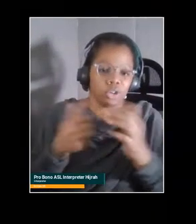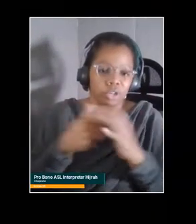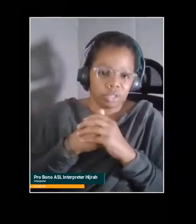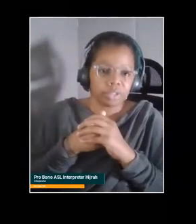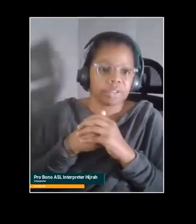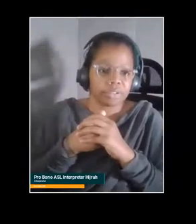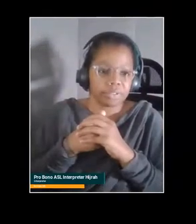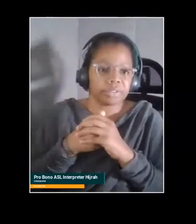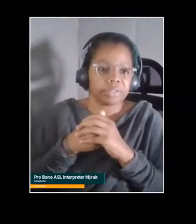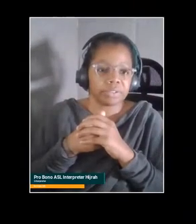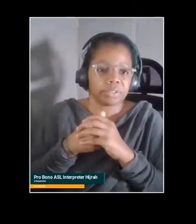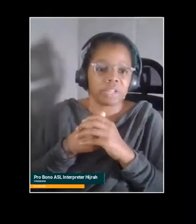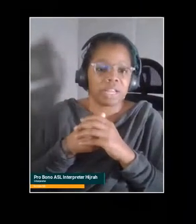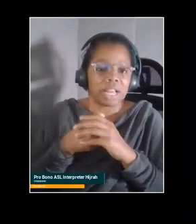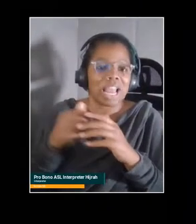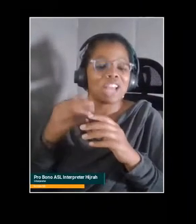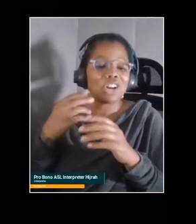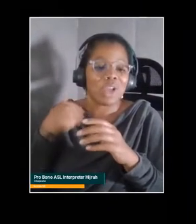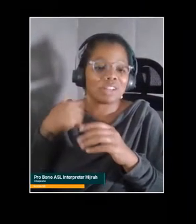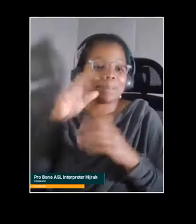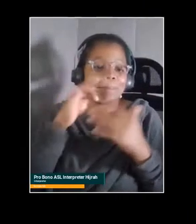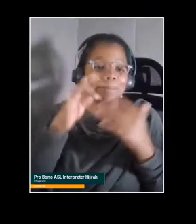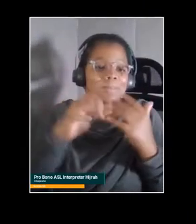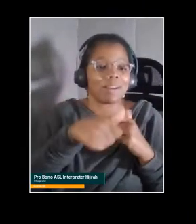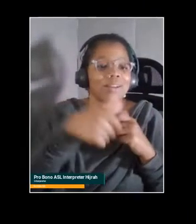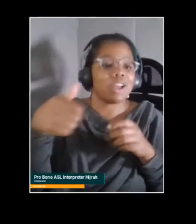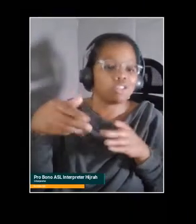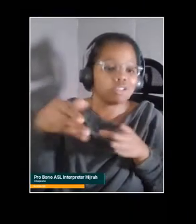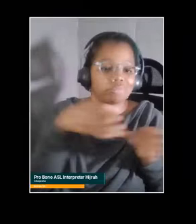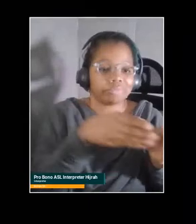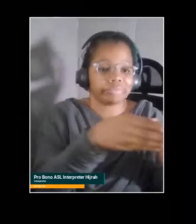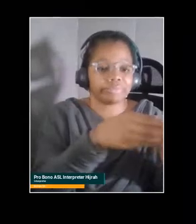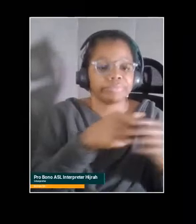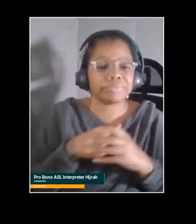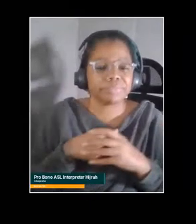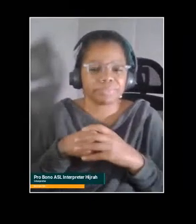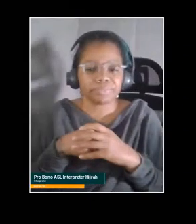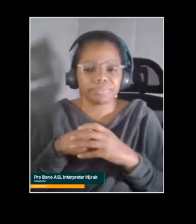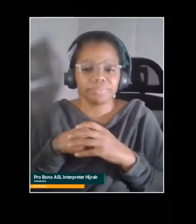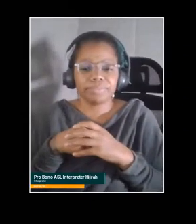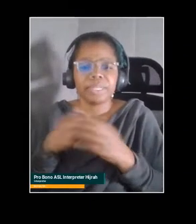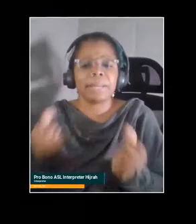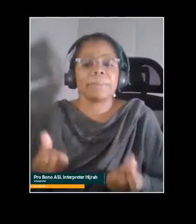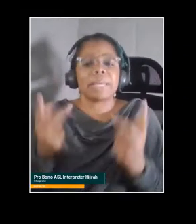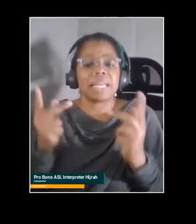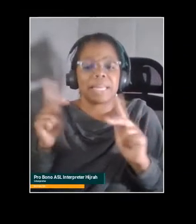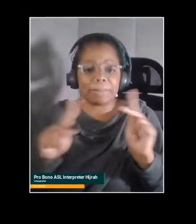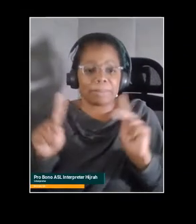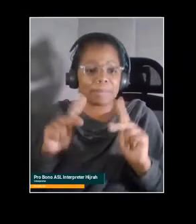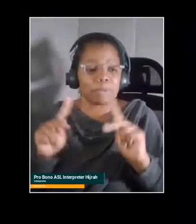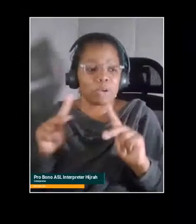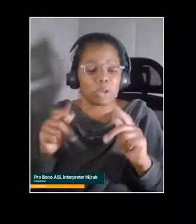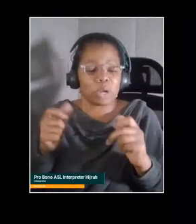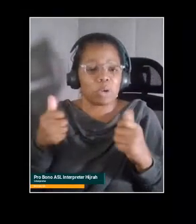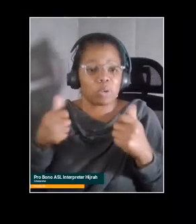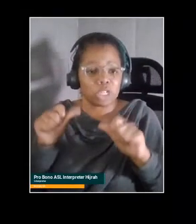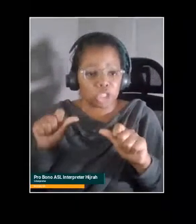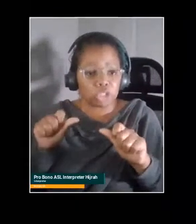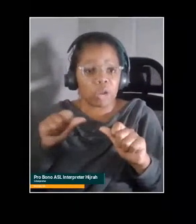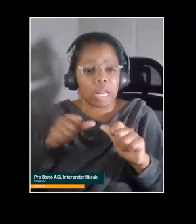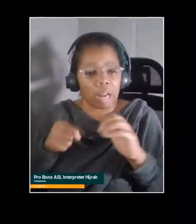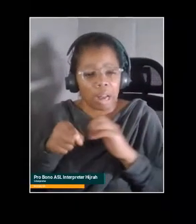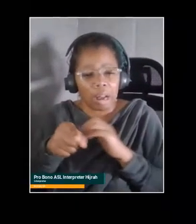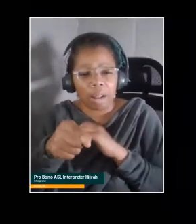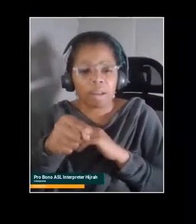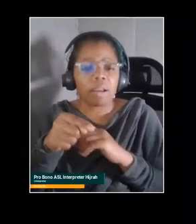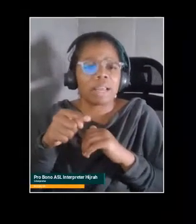and there was an alternate route. And actually, a lot of folks that were trying to thru-hike the Pacific Crest Trail kind of took